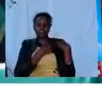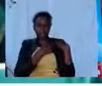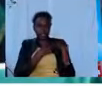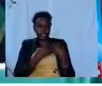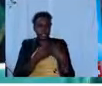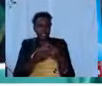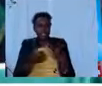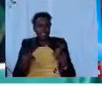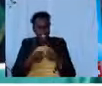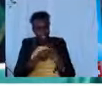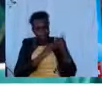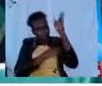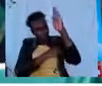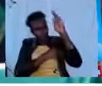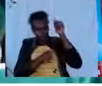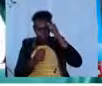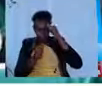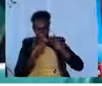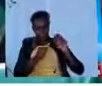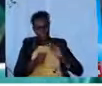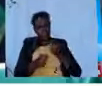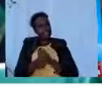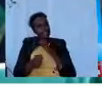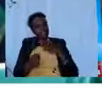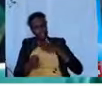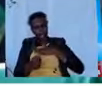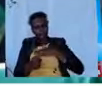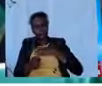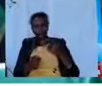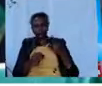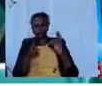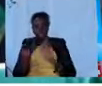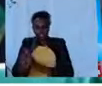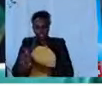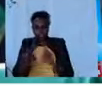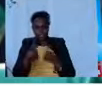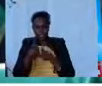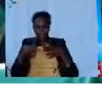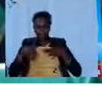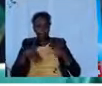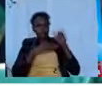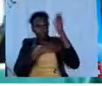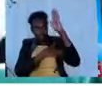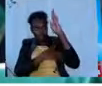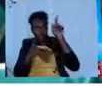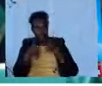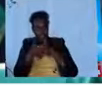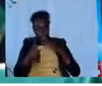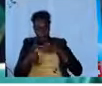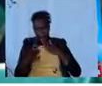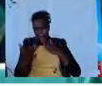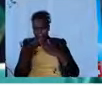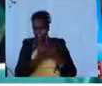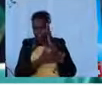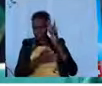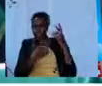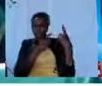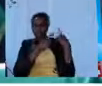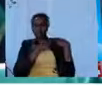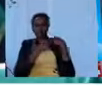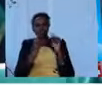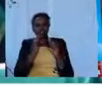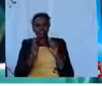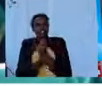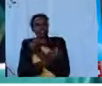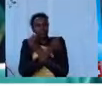God is reminding us our duty as the people of God. And our main duty is to